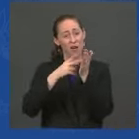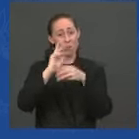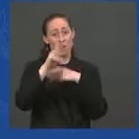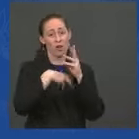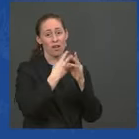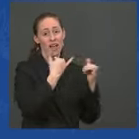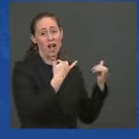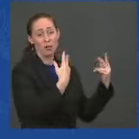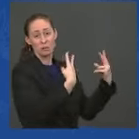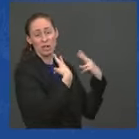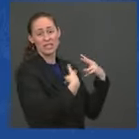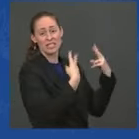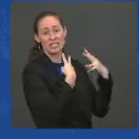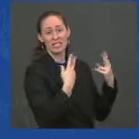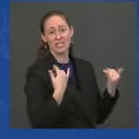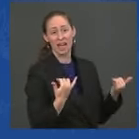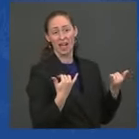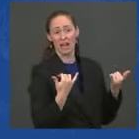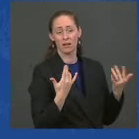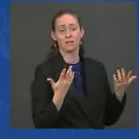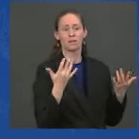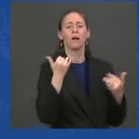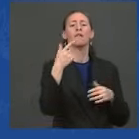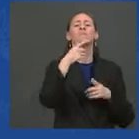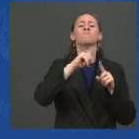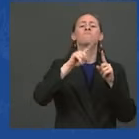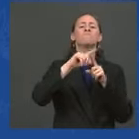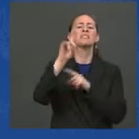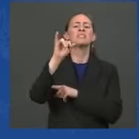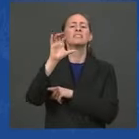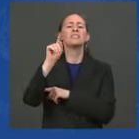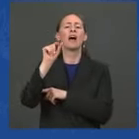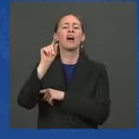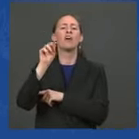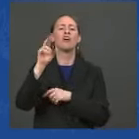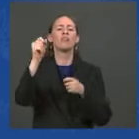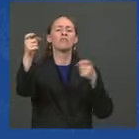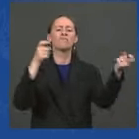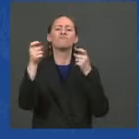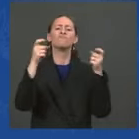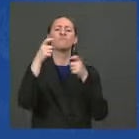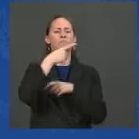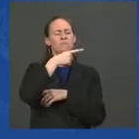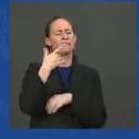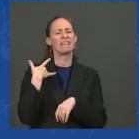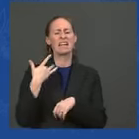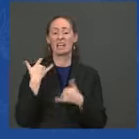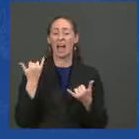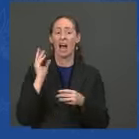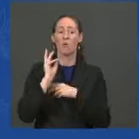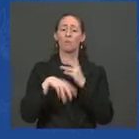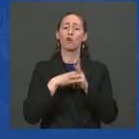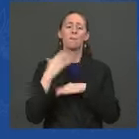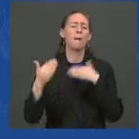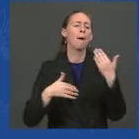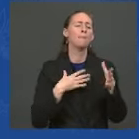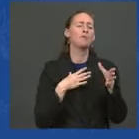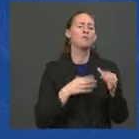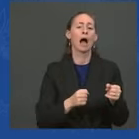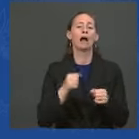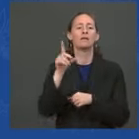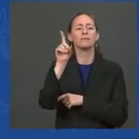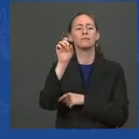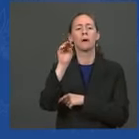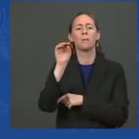Autocrats believe that the world is moving so rapidly that democracies cannot generate